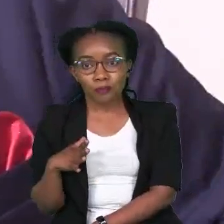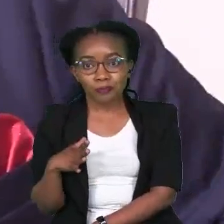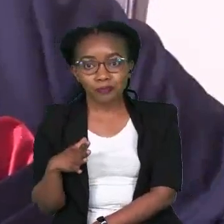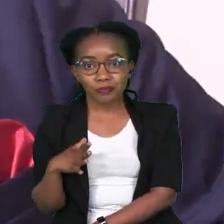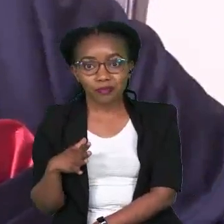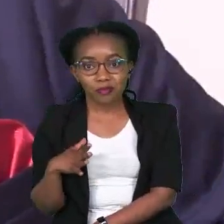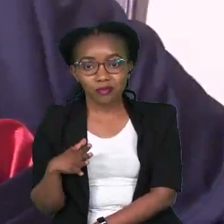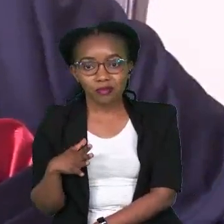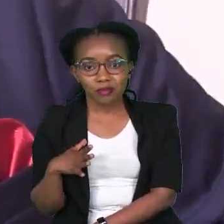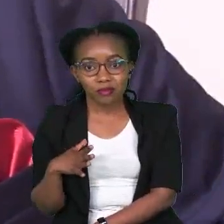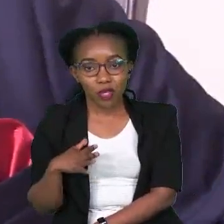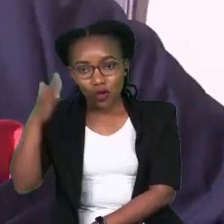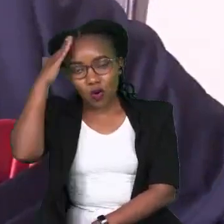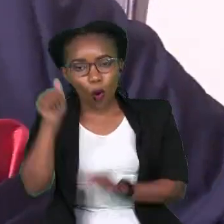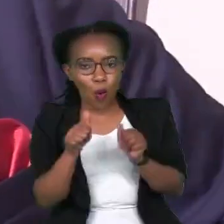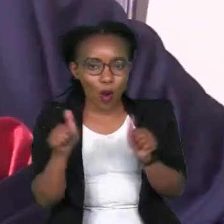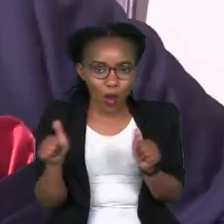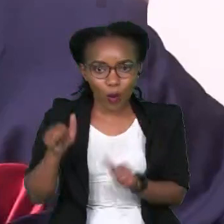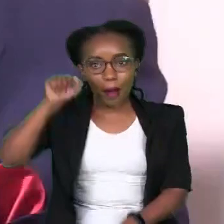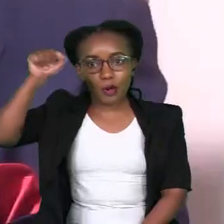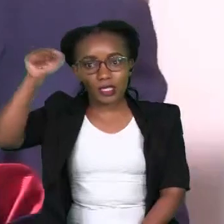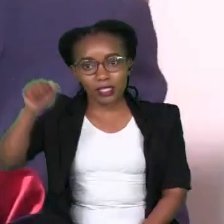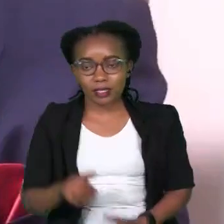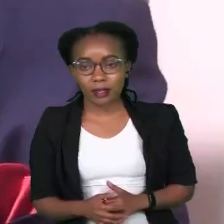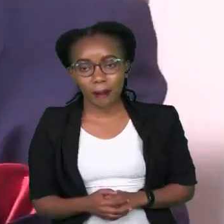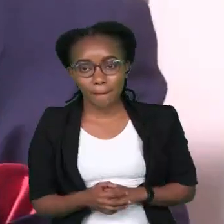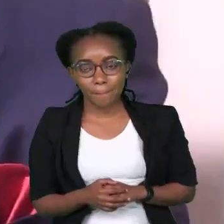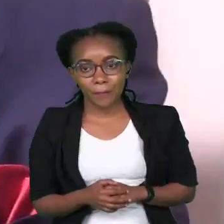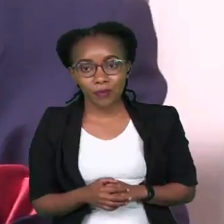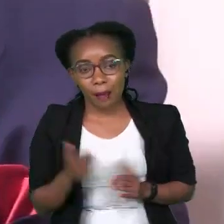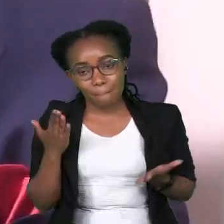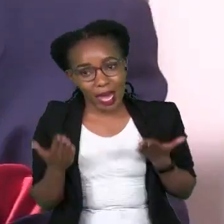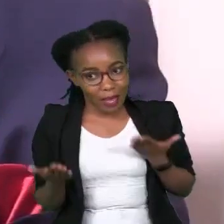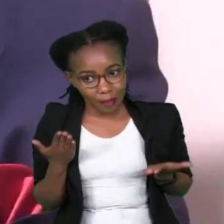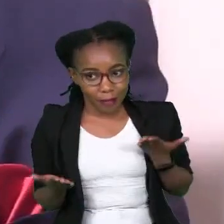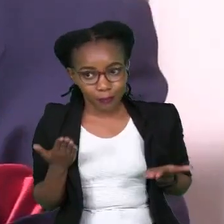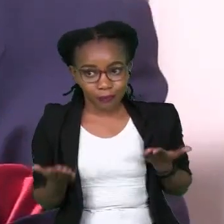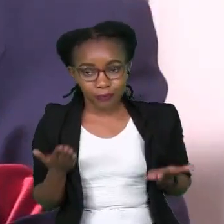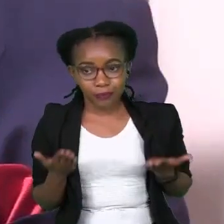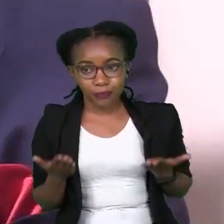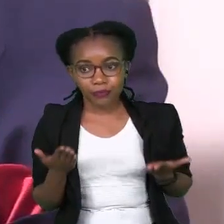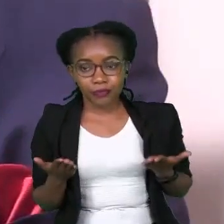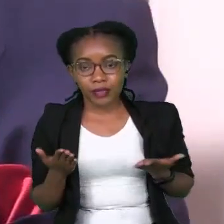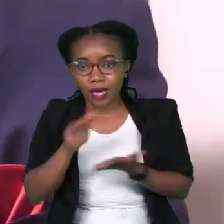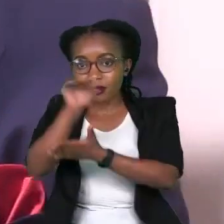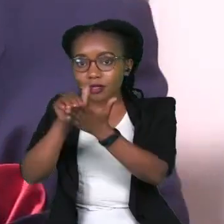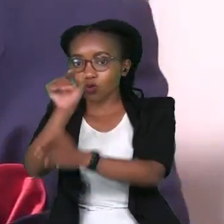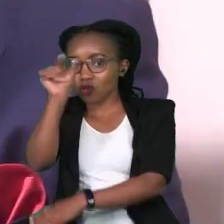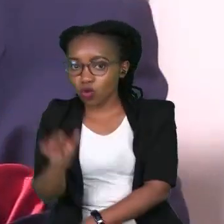wana umaarufu wa kisiasa, huenda labda eneo la Mlima